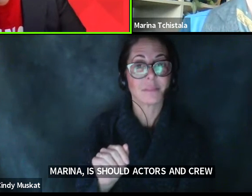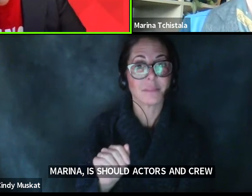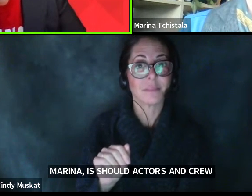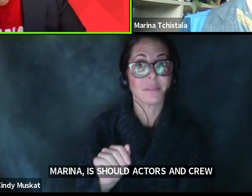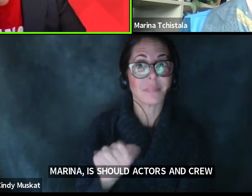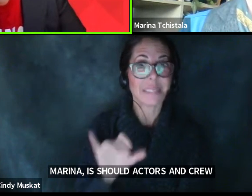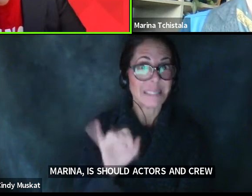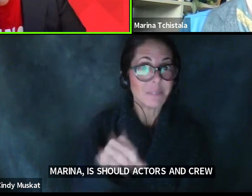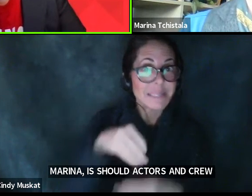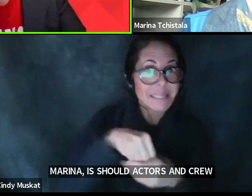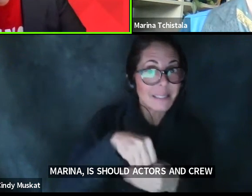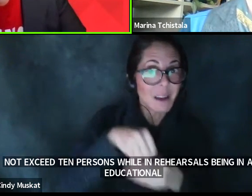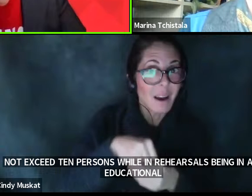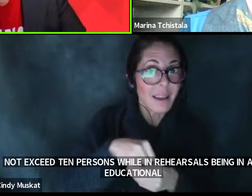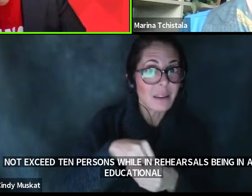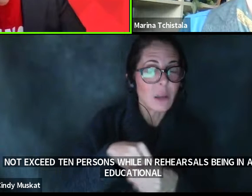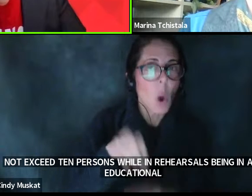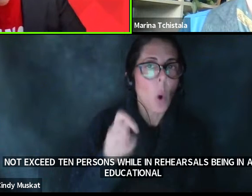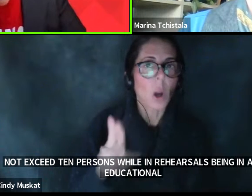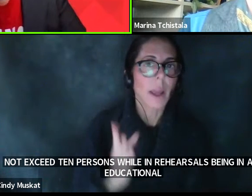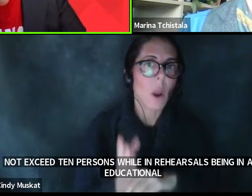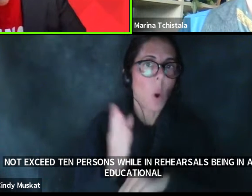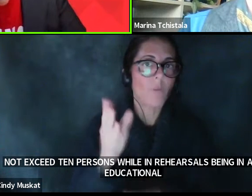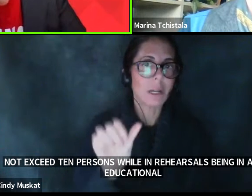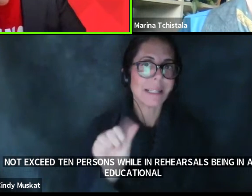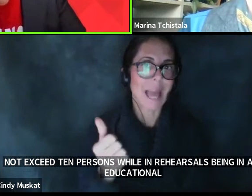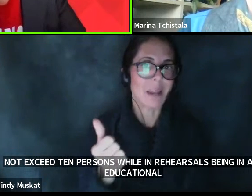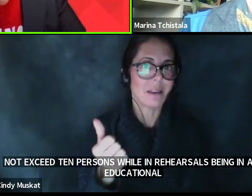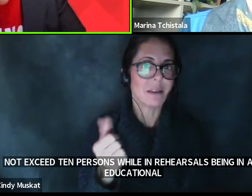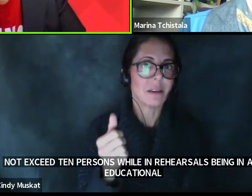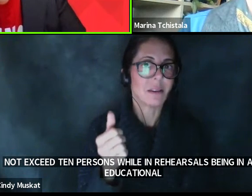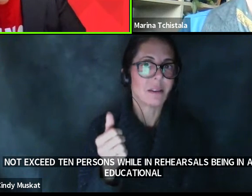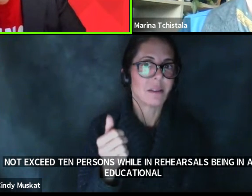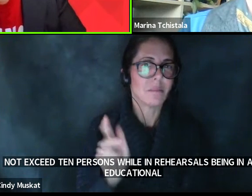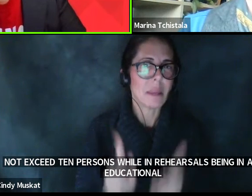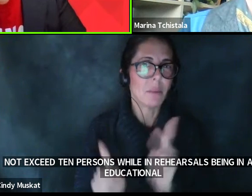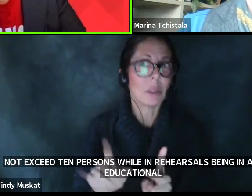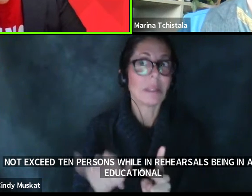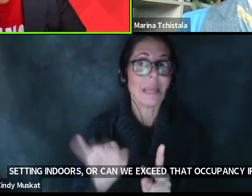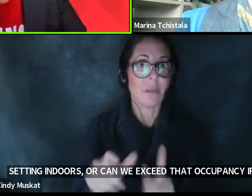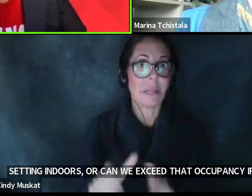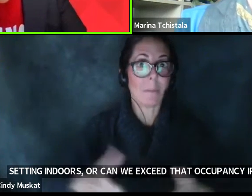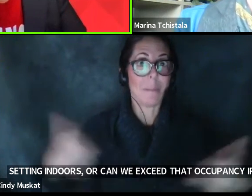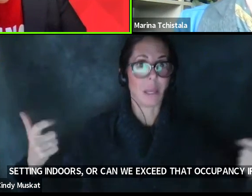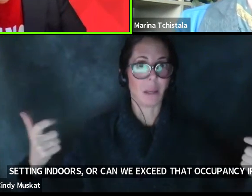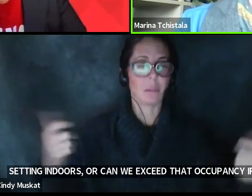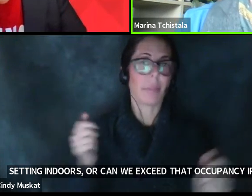can we exceed that occupancy if the venue is large enough?